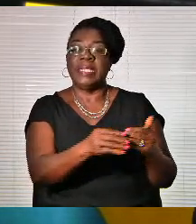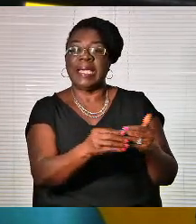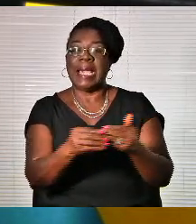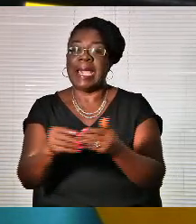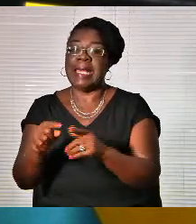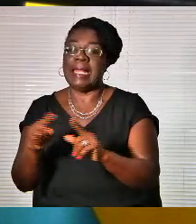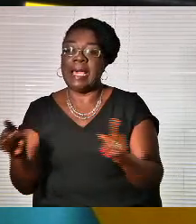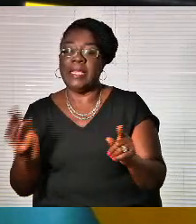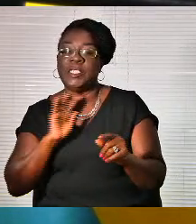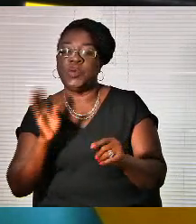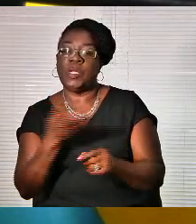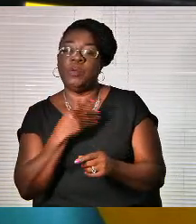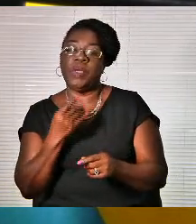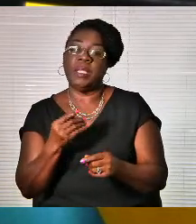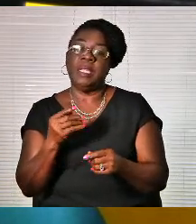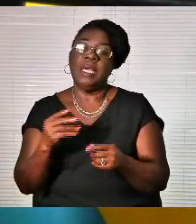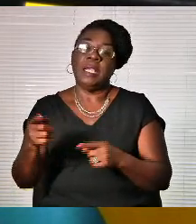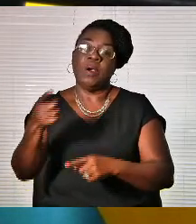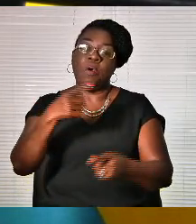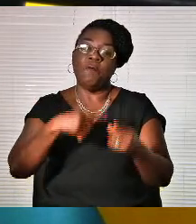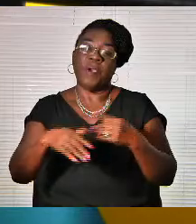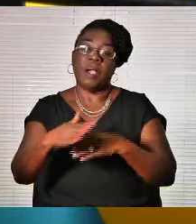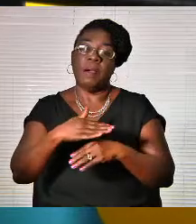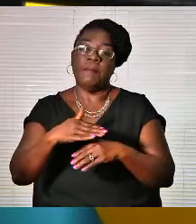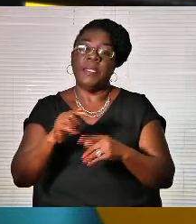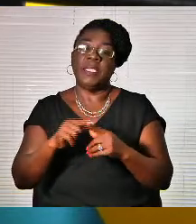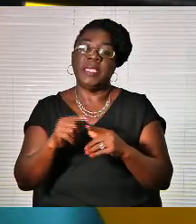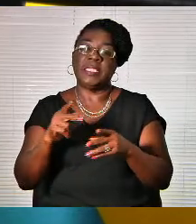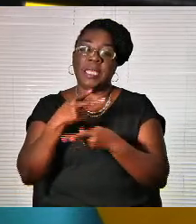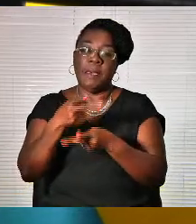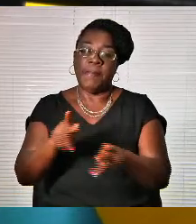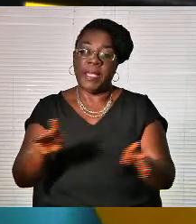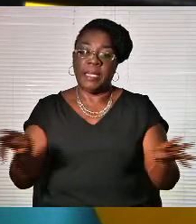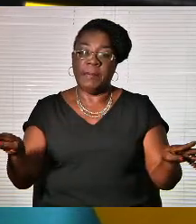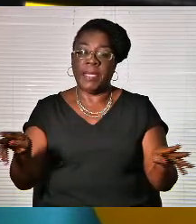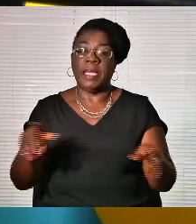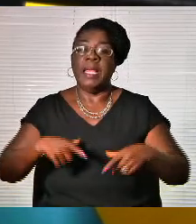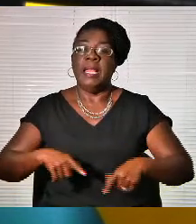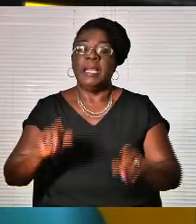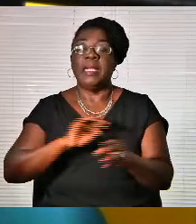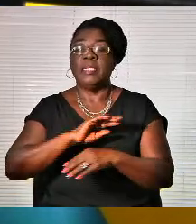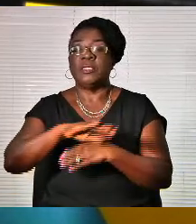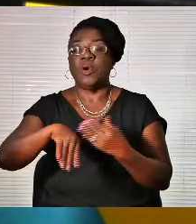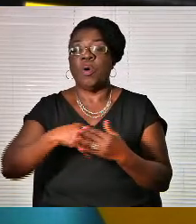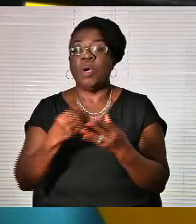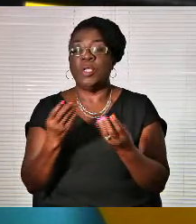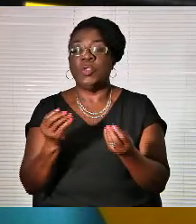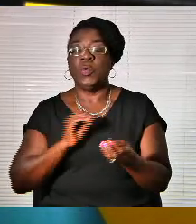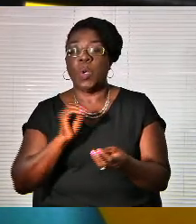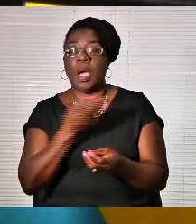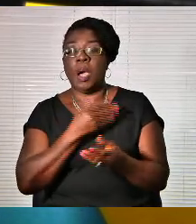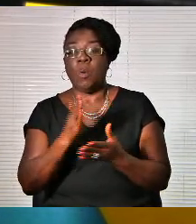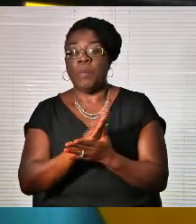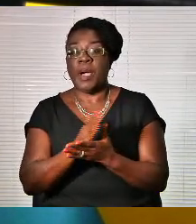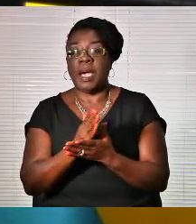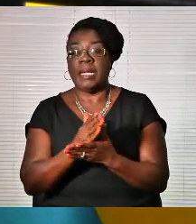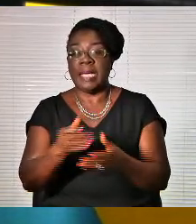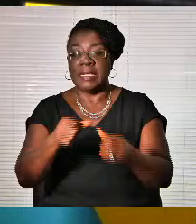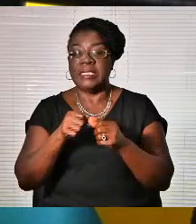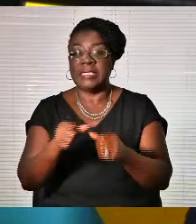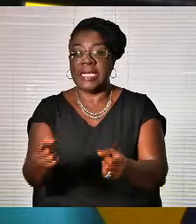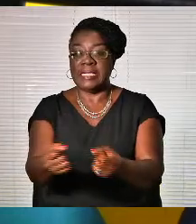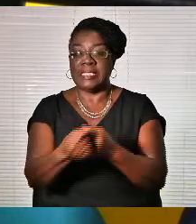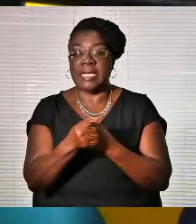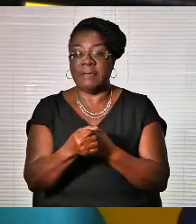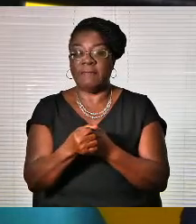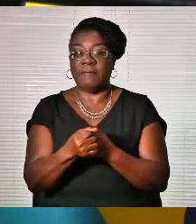successfully overcome this pandemic. Let us all do our part and stay safe.